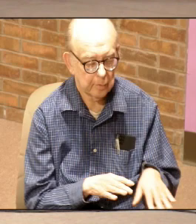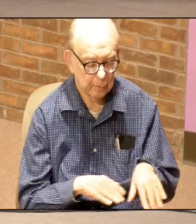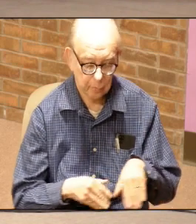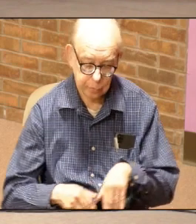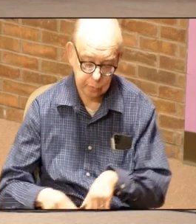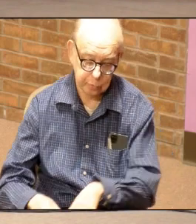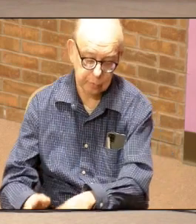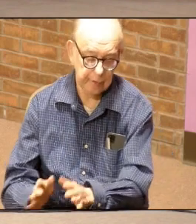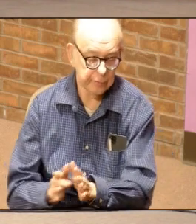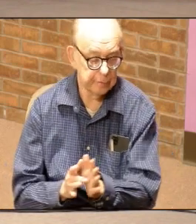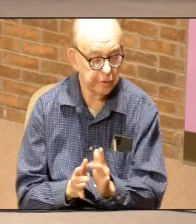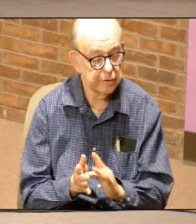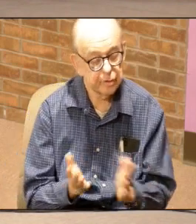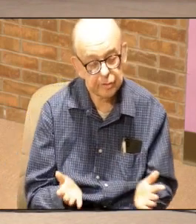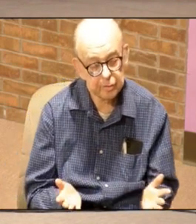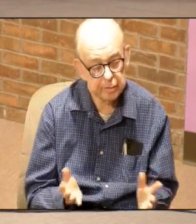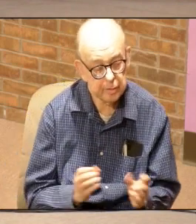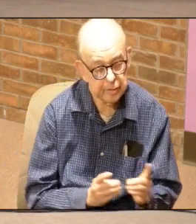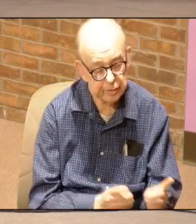Jesus.